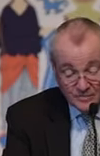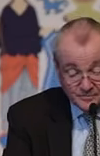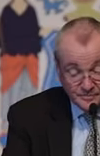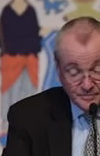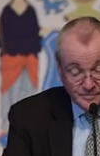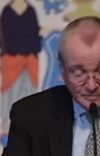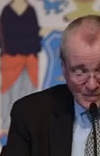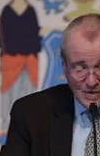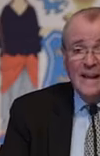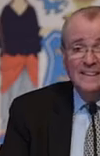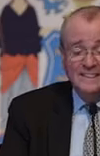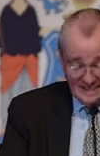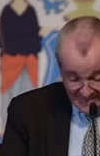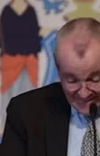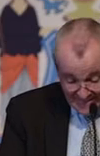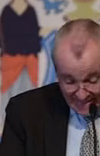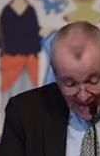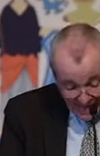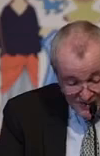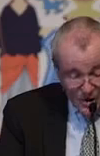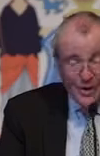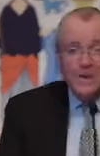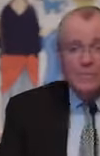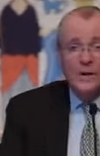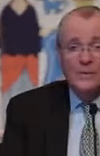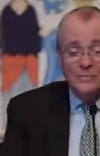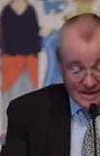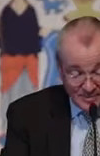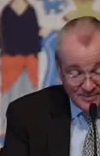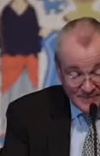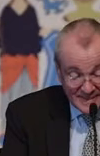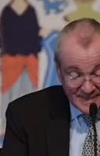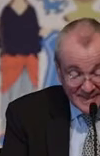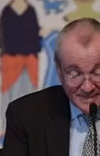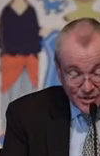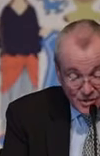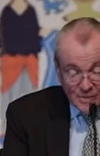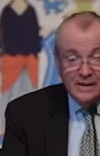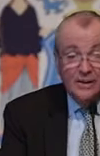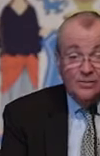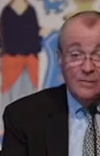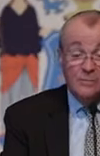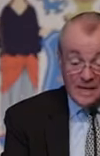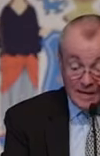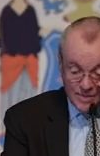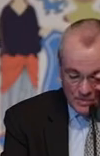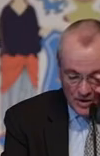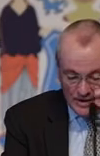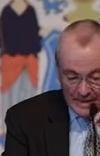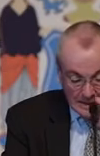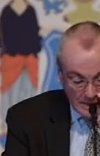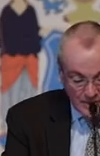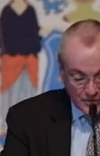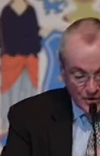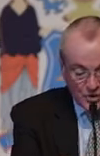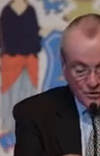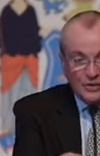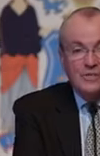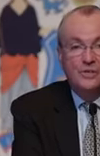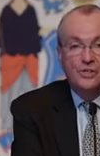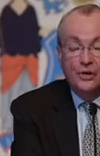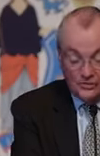You. Finally, I encourage everyone to remind them to tune in at 7 p.m. tomorrow night for